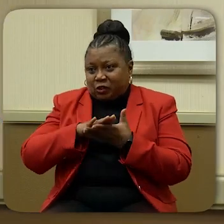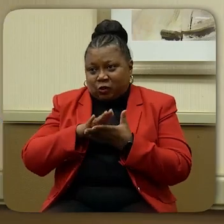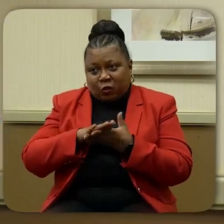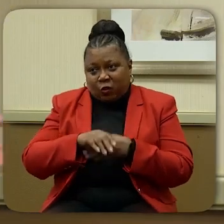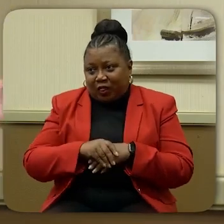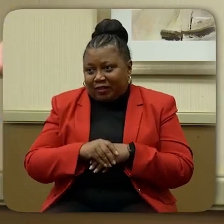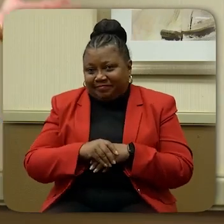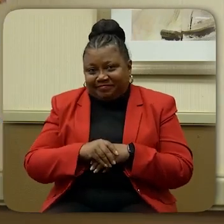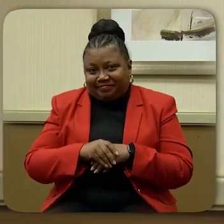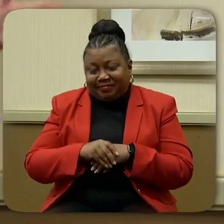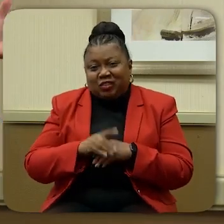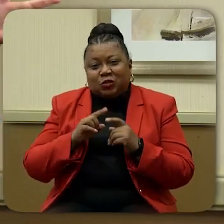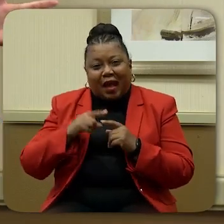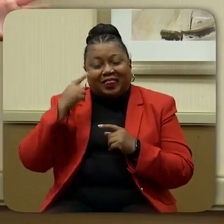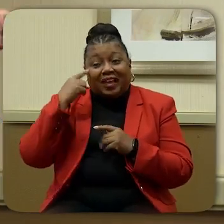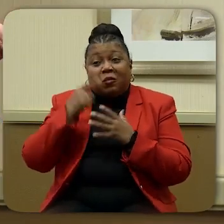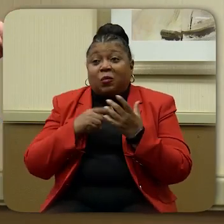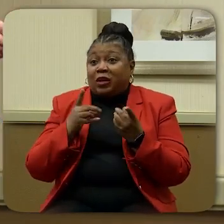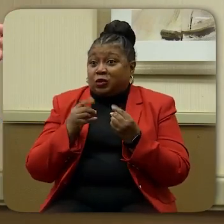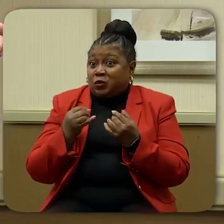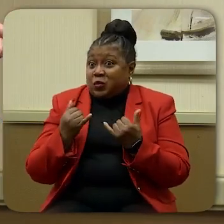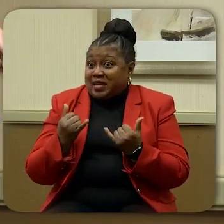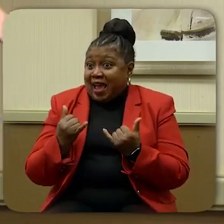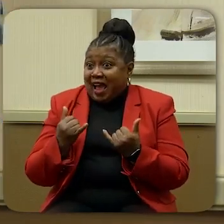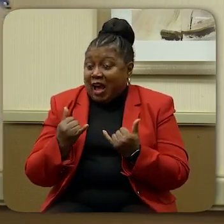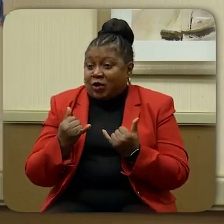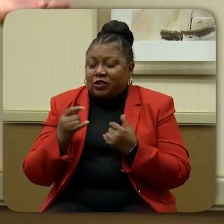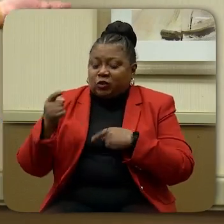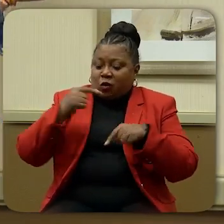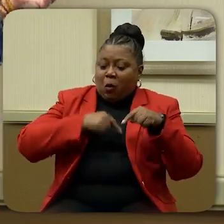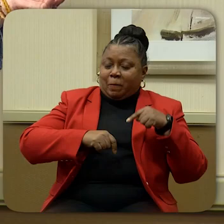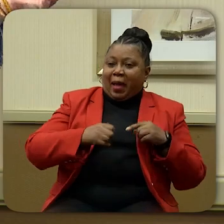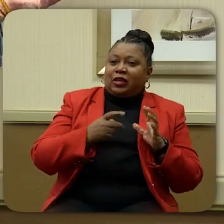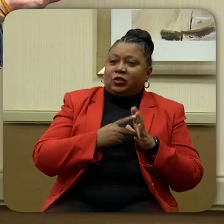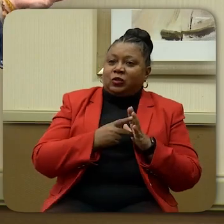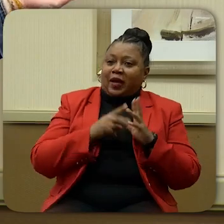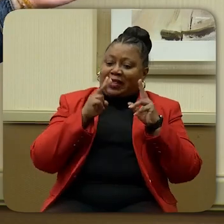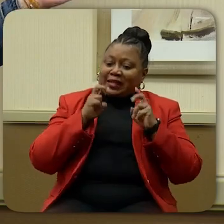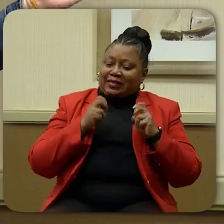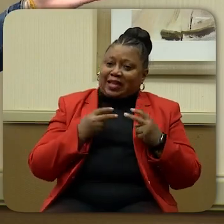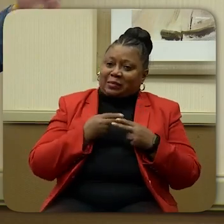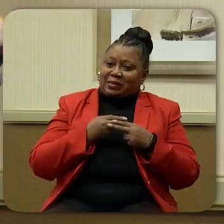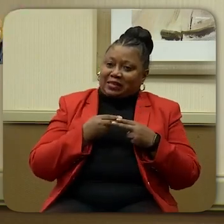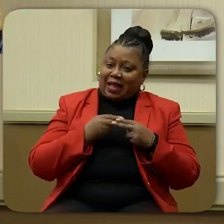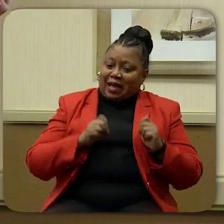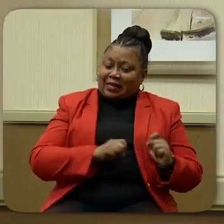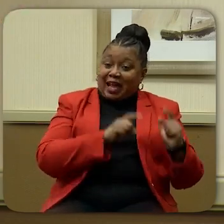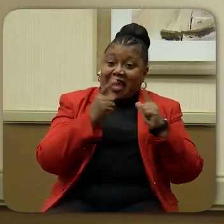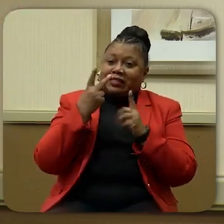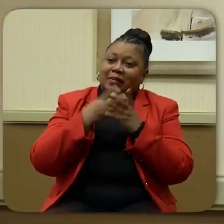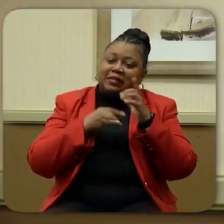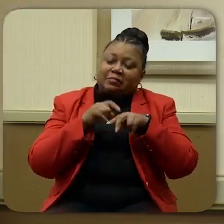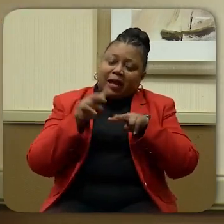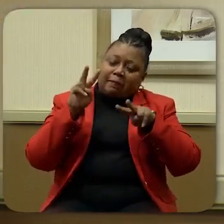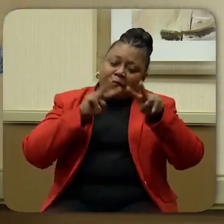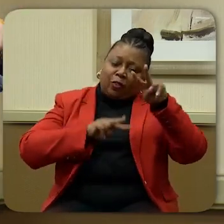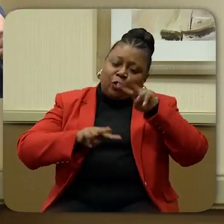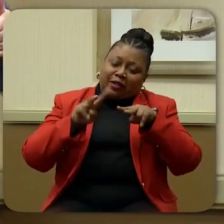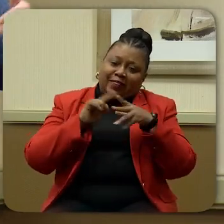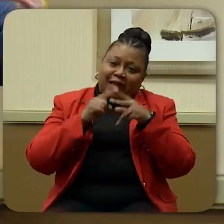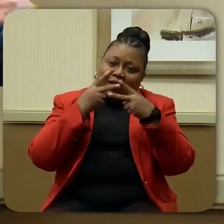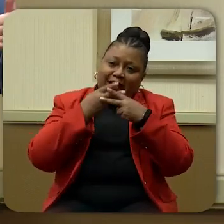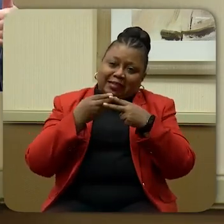schools. So I think what we want to do now is go back to that assessment slide and spend some time looking at